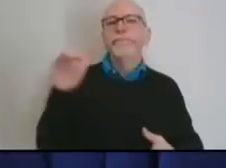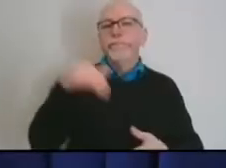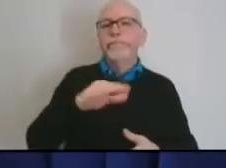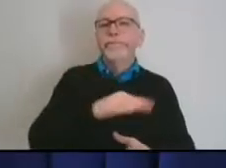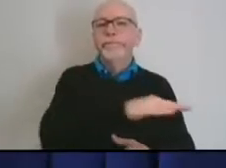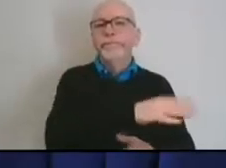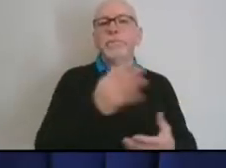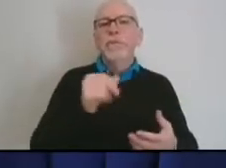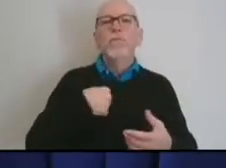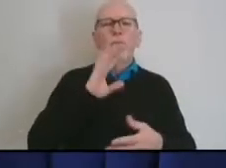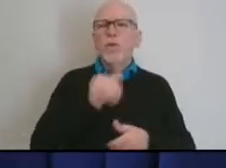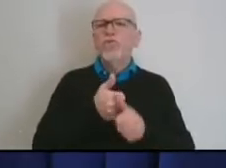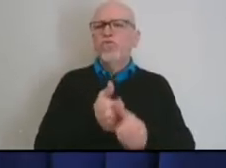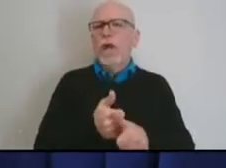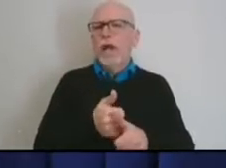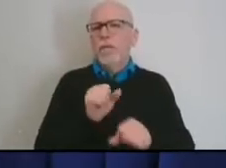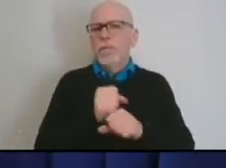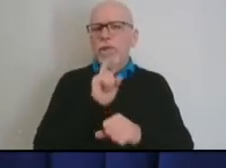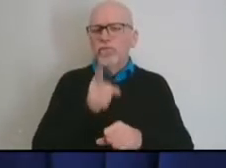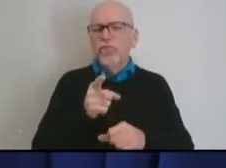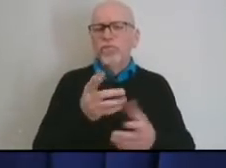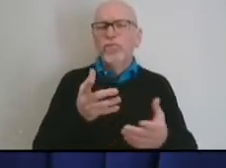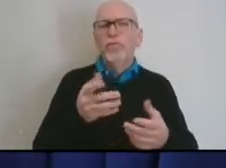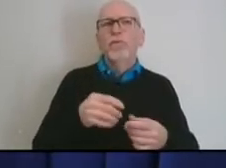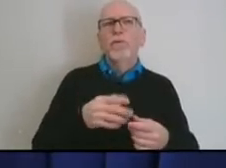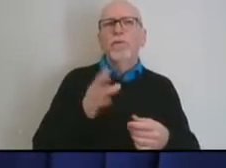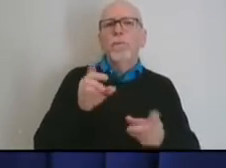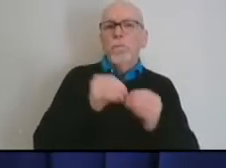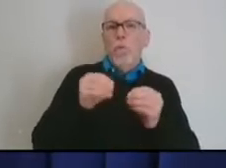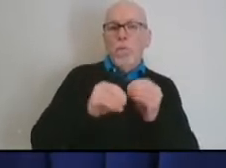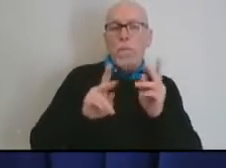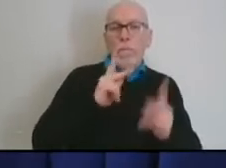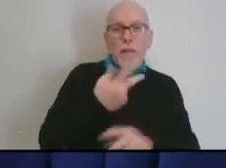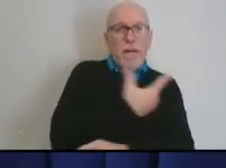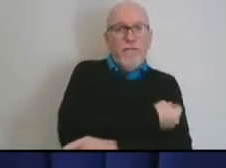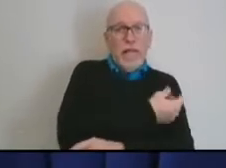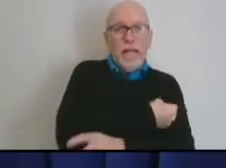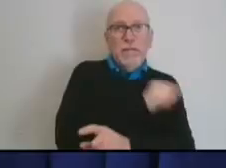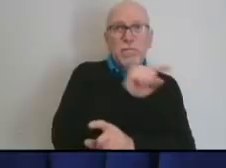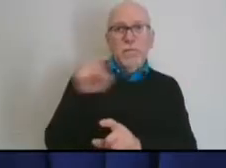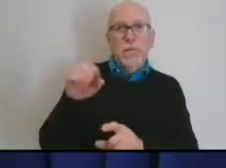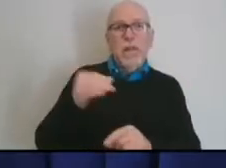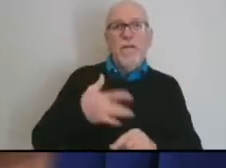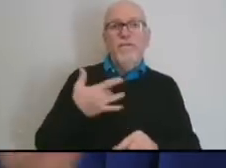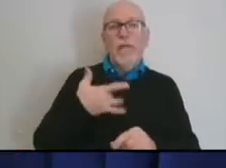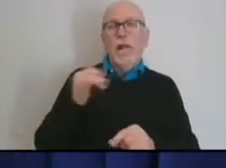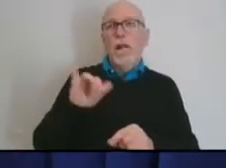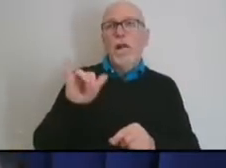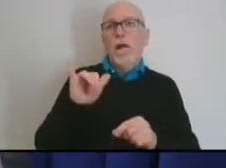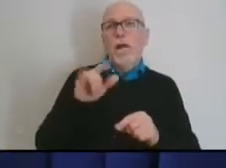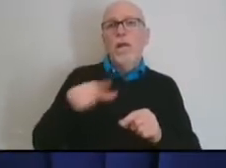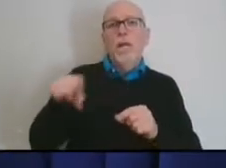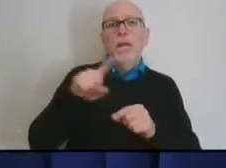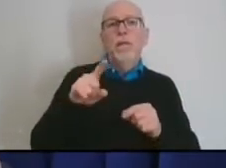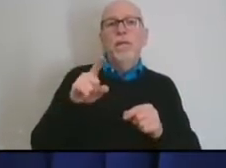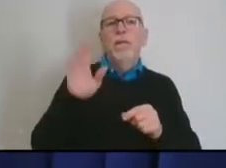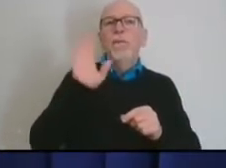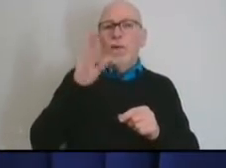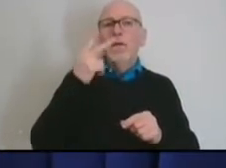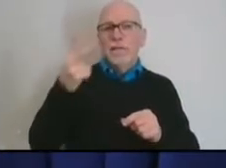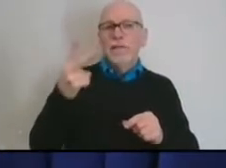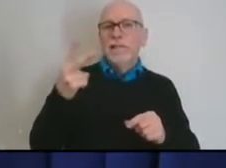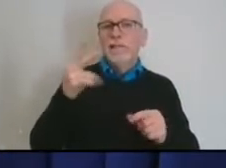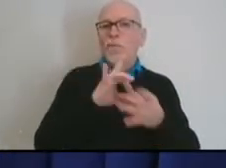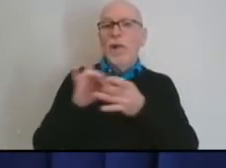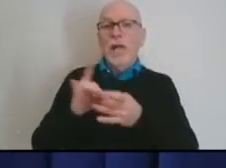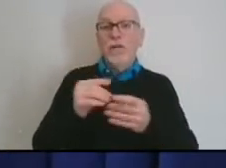we'll be tracking, to be sure, as more and more people get vaccinated and feel as if, that we'll see a relationship